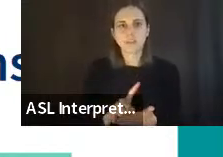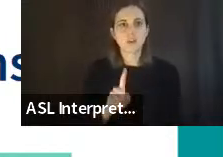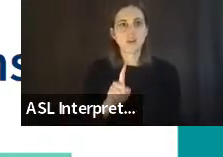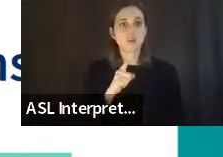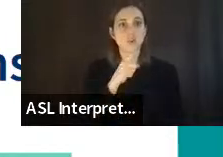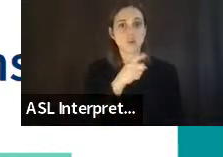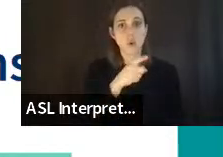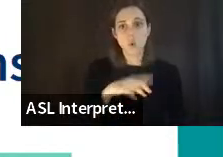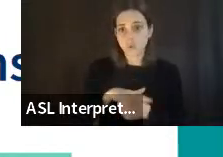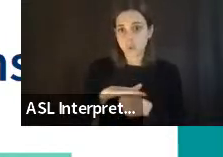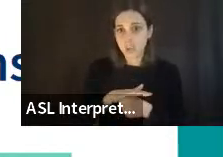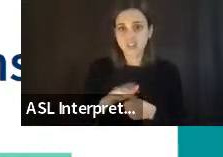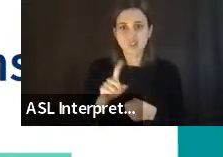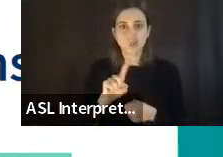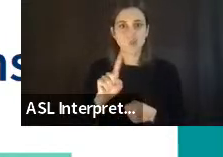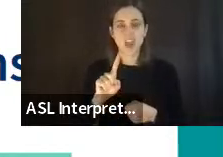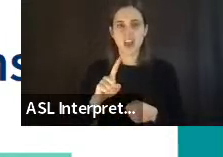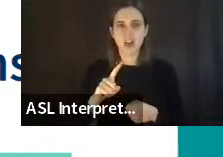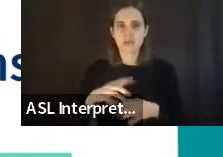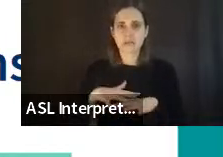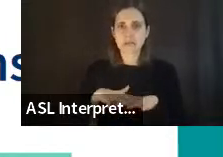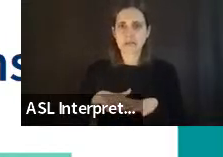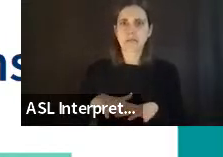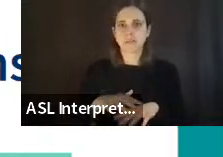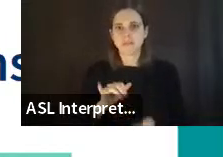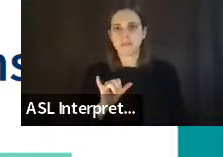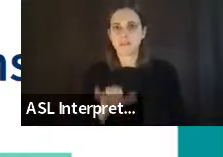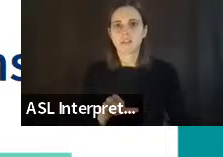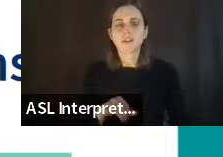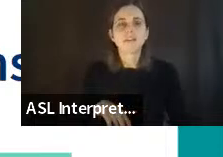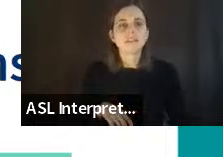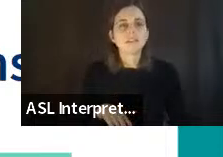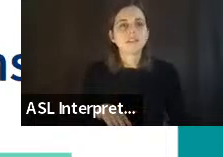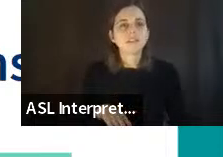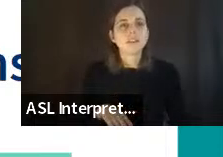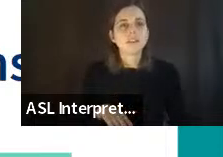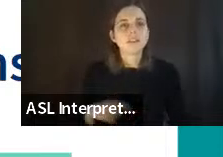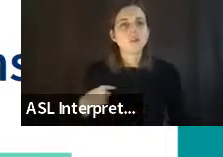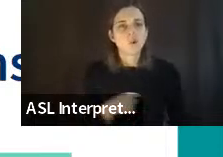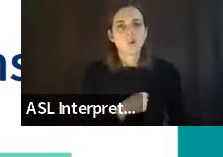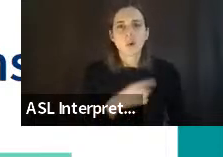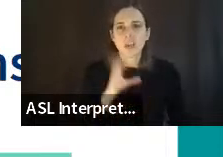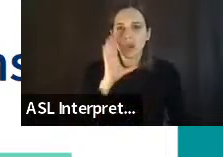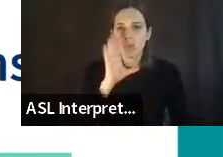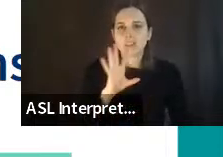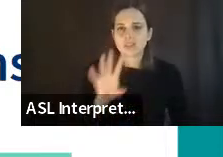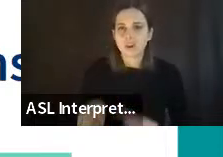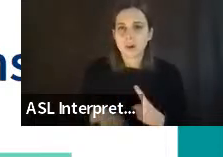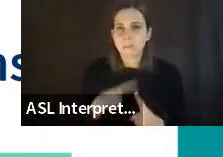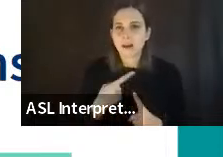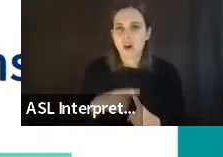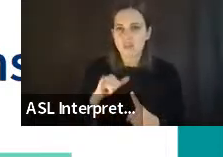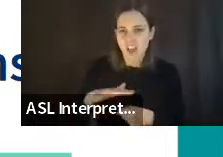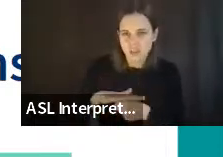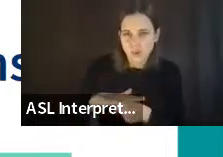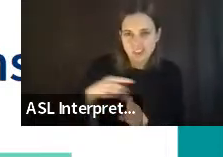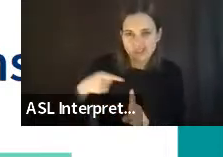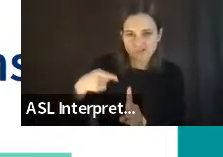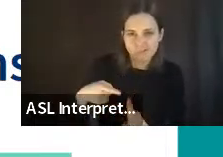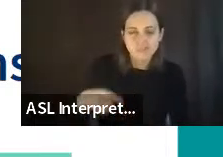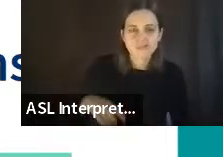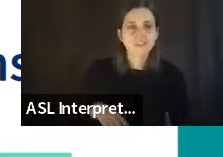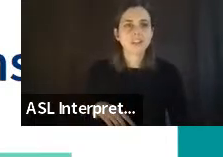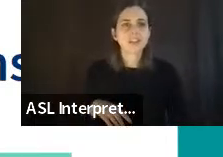you, we've got 3 bottlenecks today. So we're going to try to get into where those locations are at. We're going to get into freeway ramps that are impacted